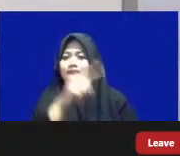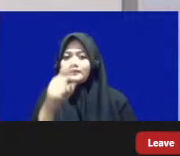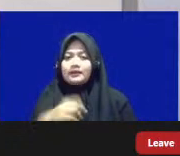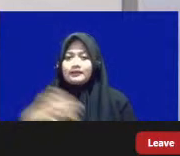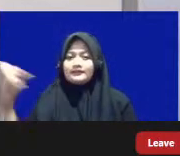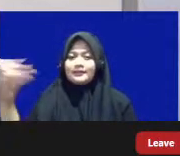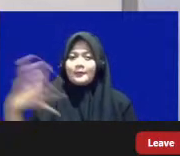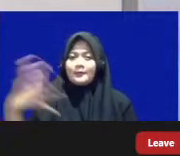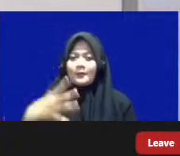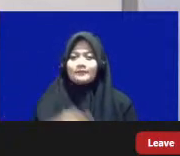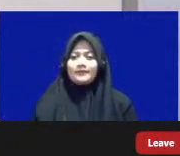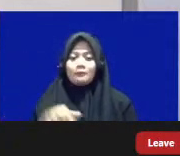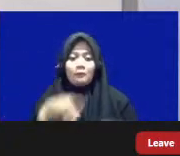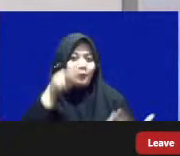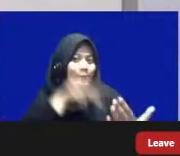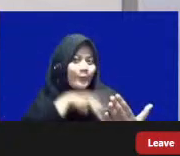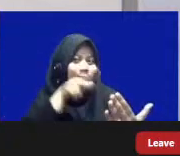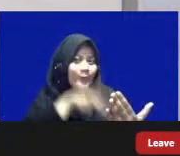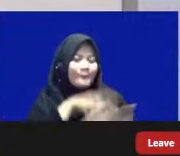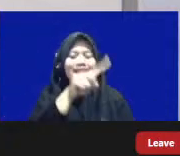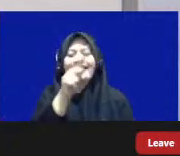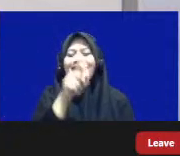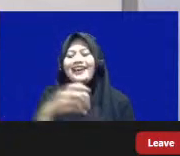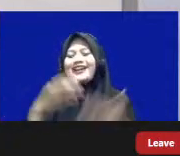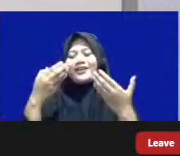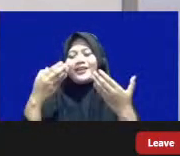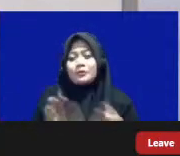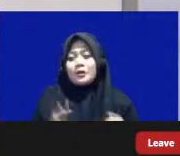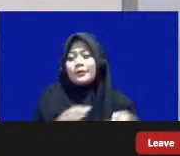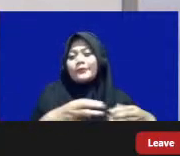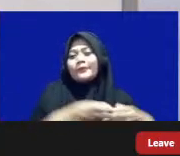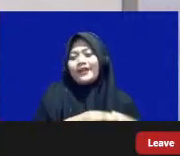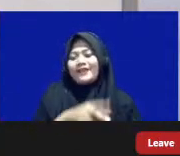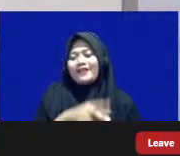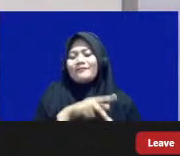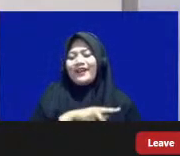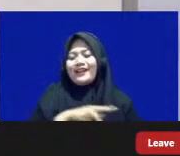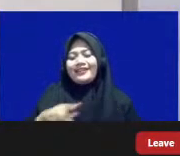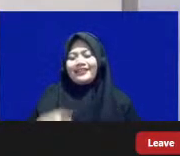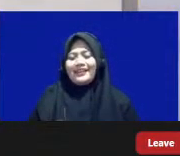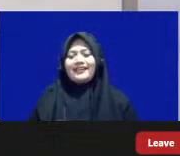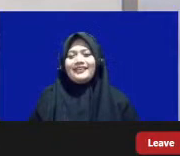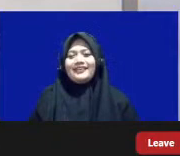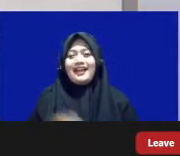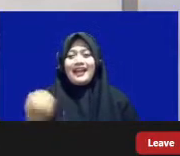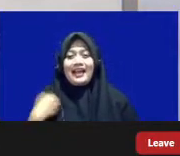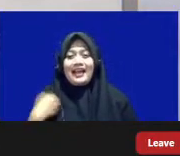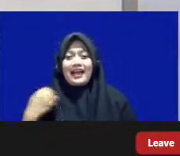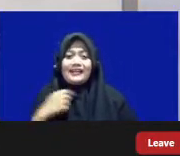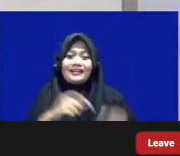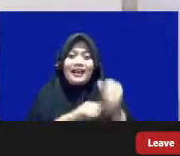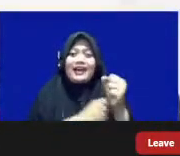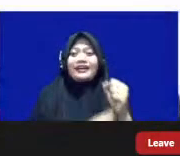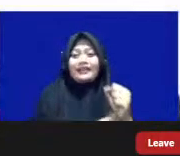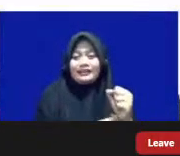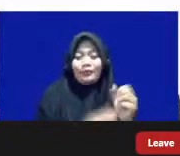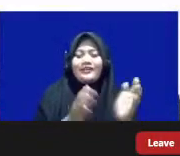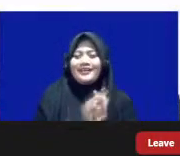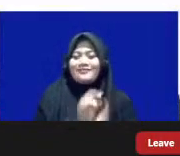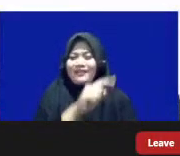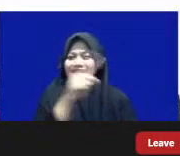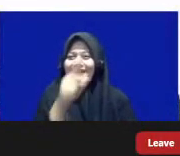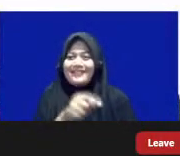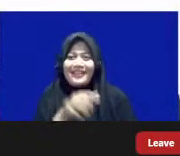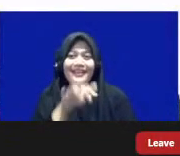some questions that has been collected by the committee. And we have several feedback and also questions. And the first question is